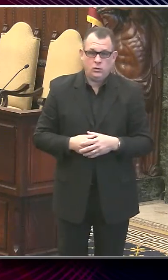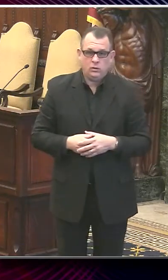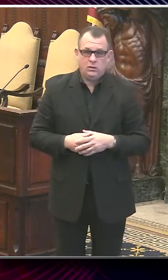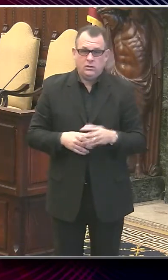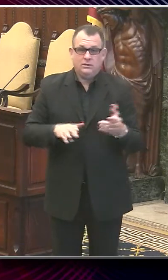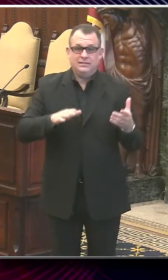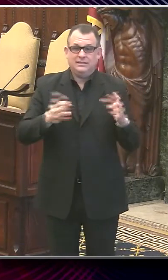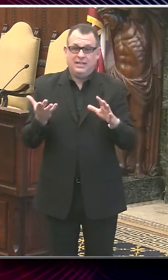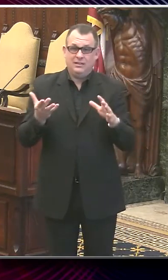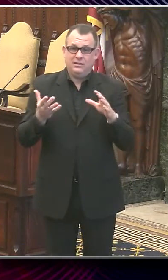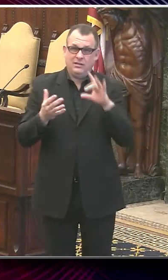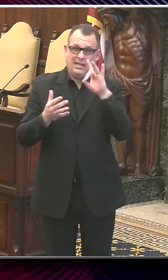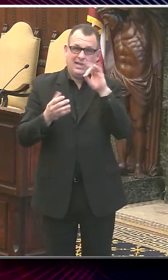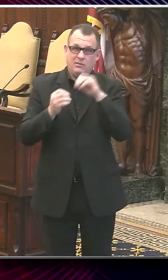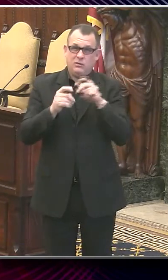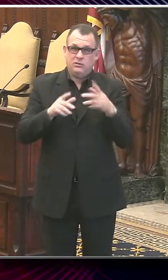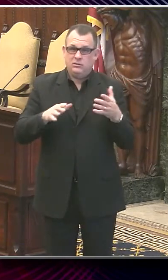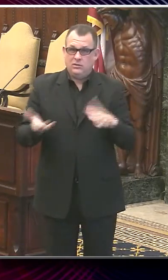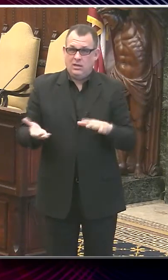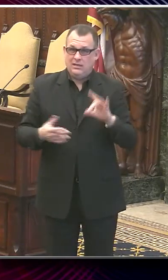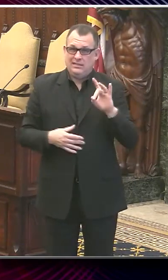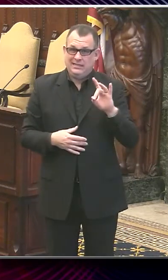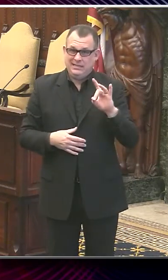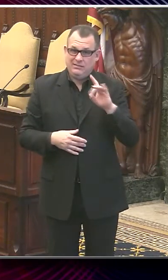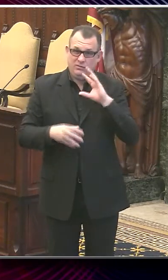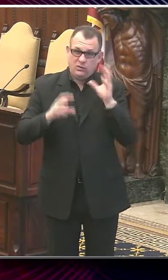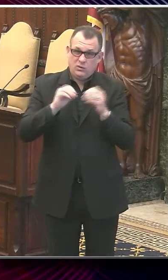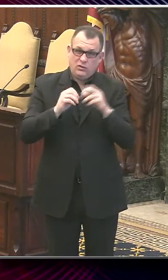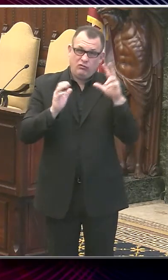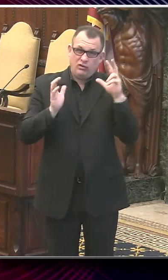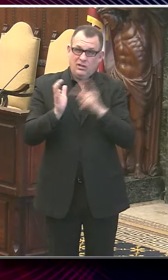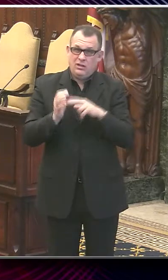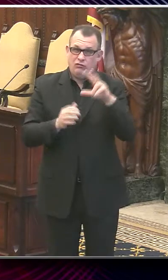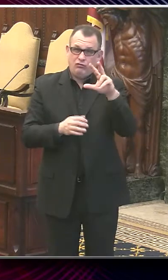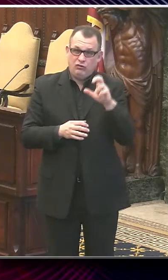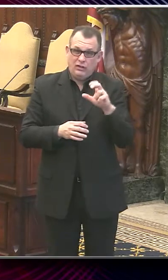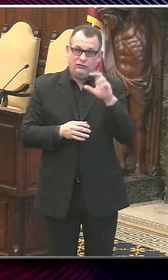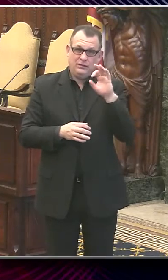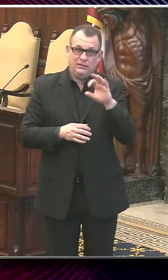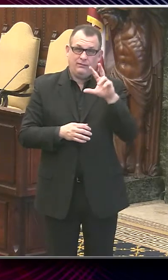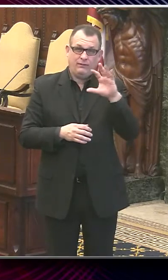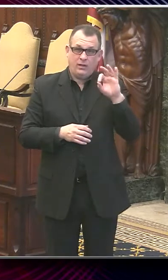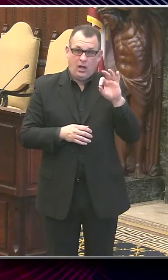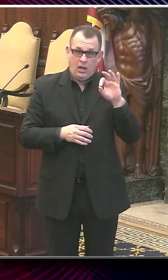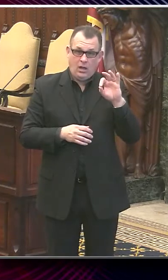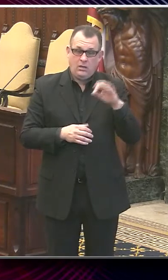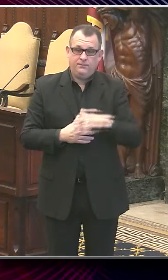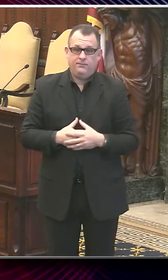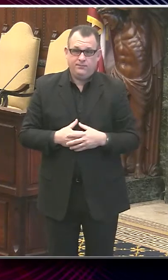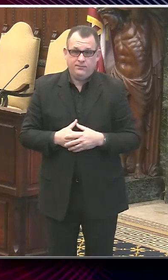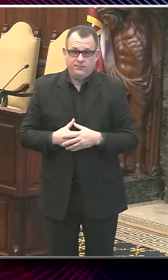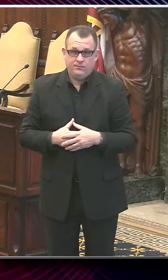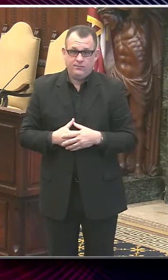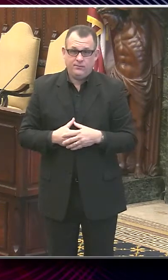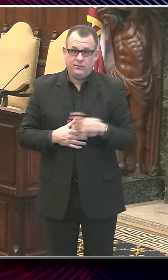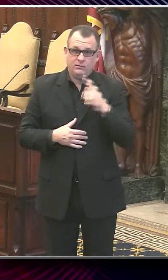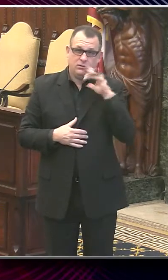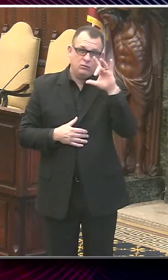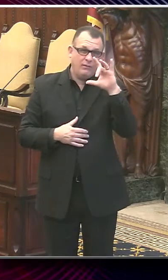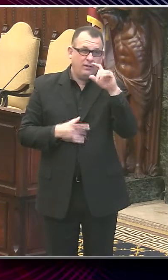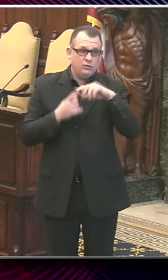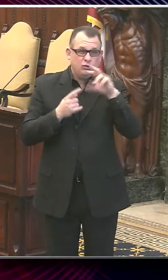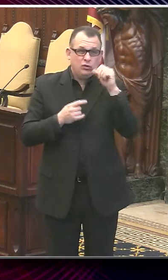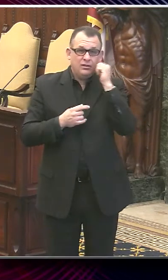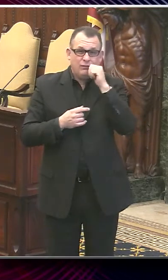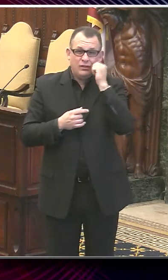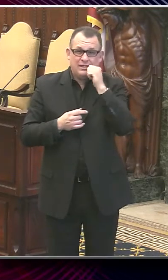new deaths identified, bringing us to a total of 3,359. Now, we're averaging 25 to 30 deaths per week from the